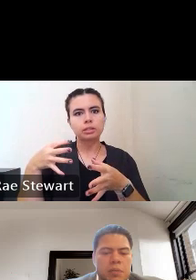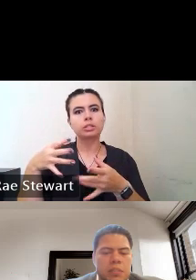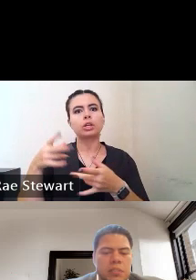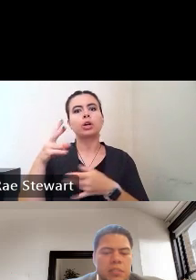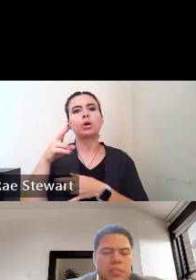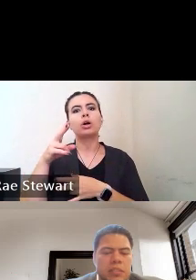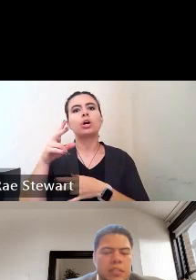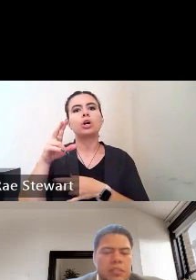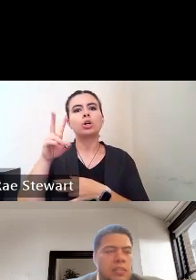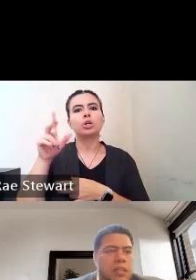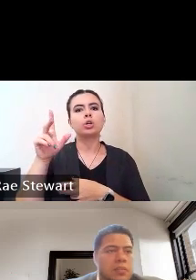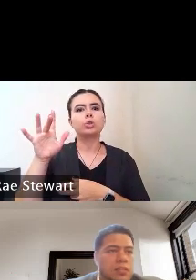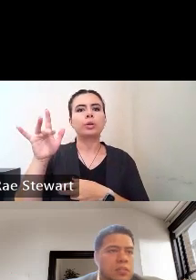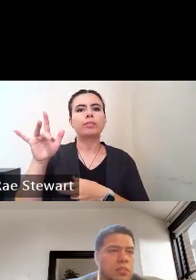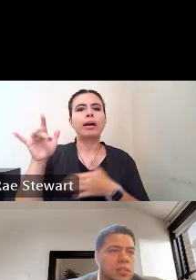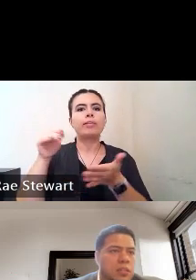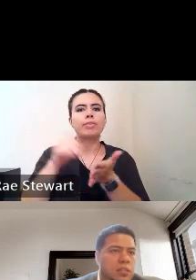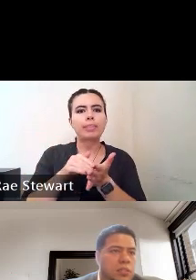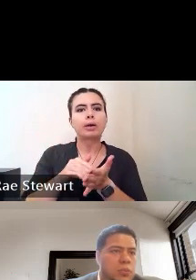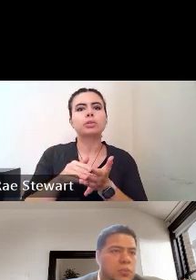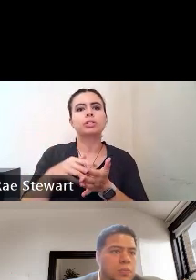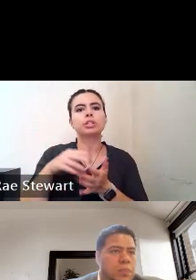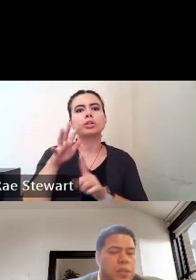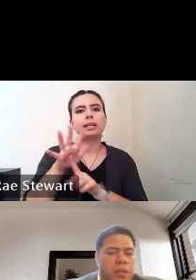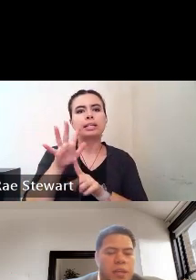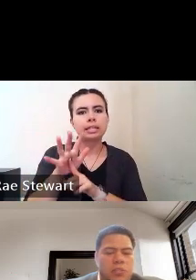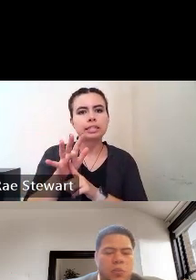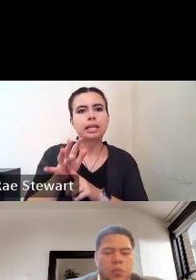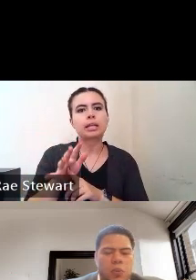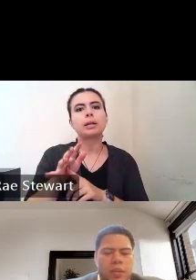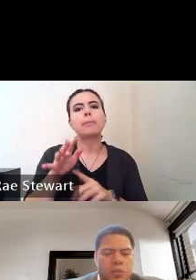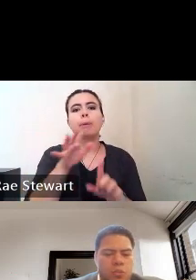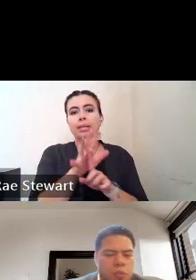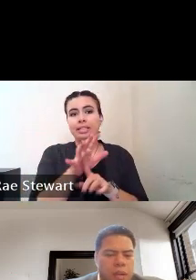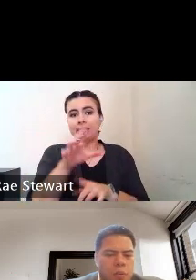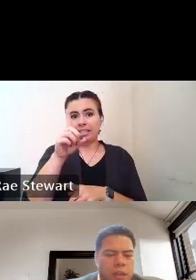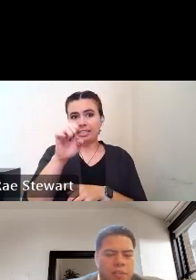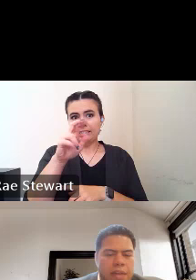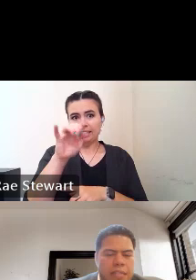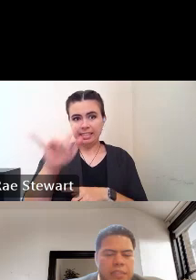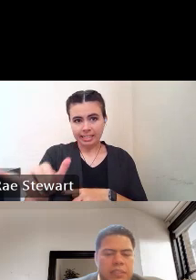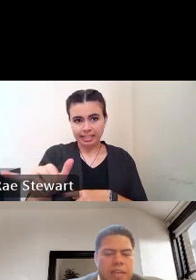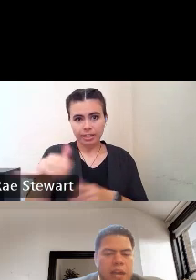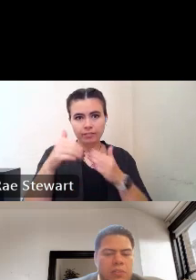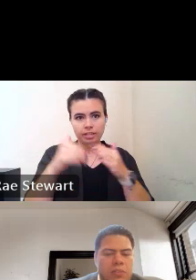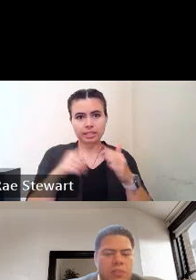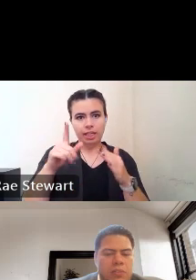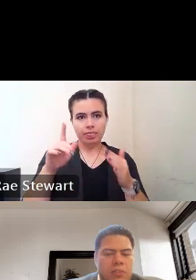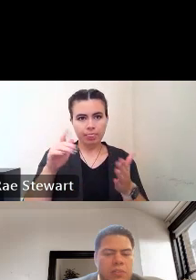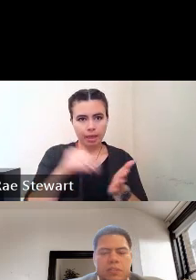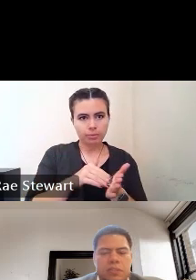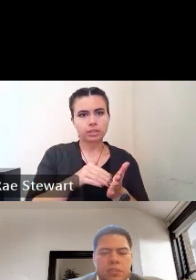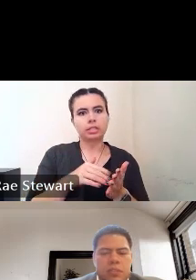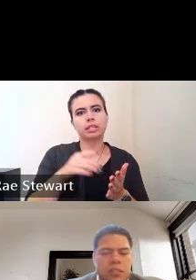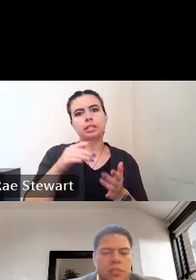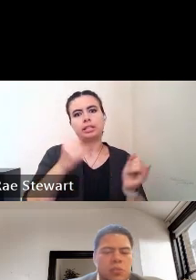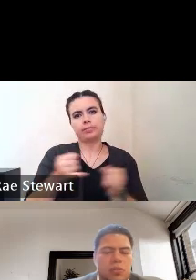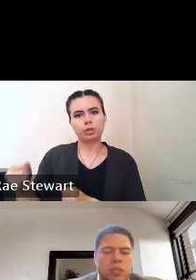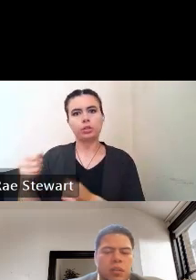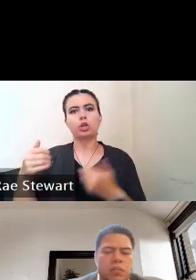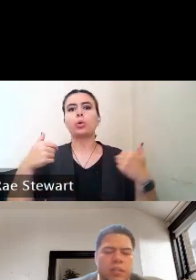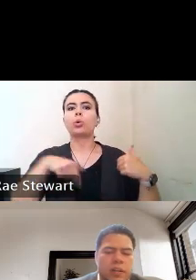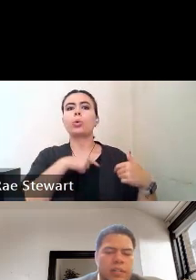and a population density less than 1,000 individuals. And so when we do that, we have 18 towns that meet this definition,